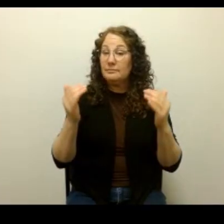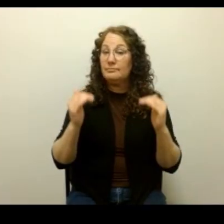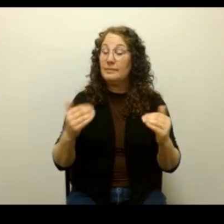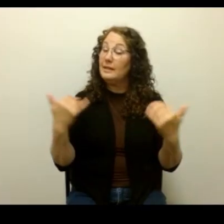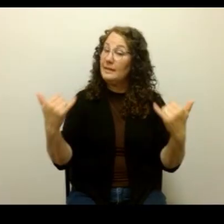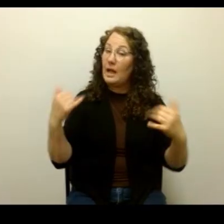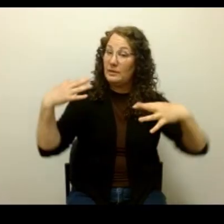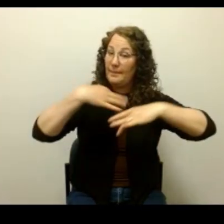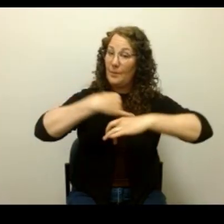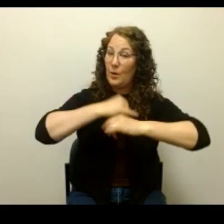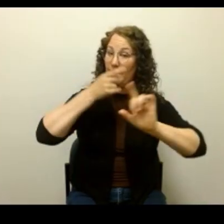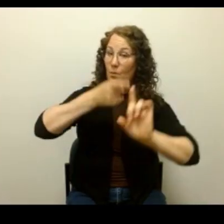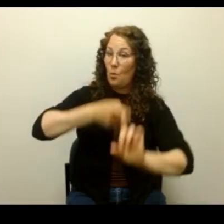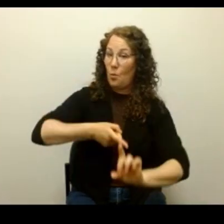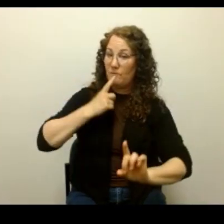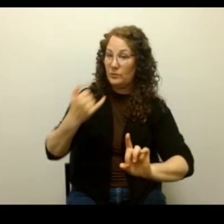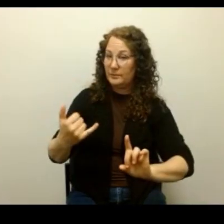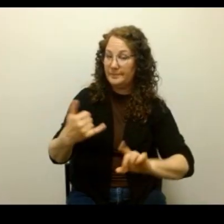for today.